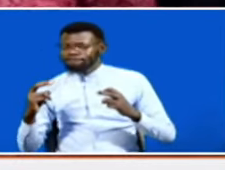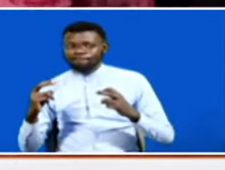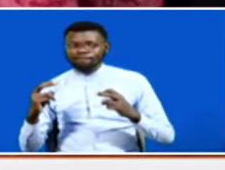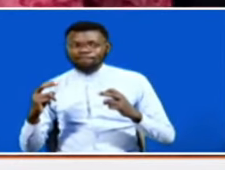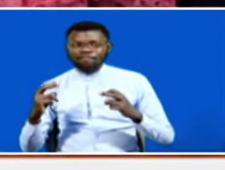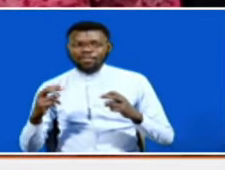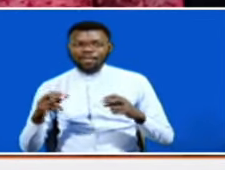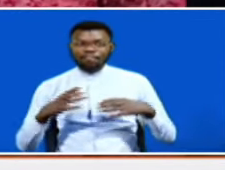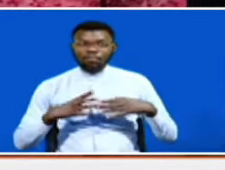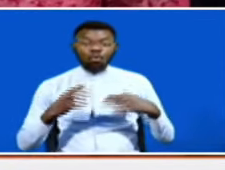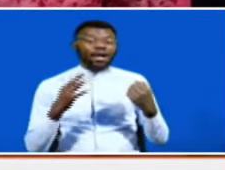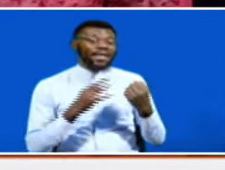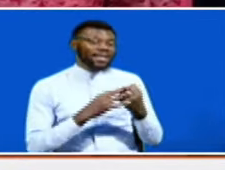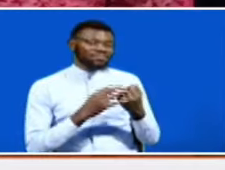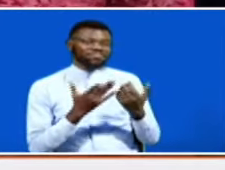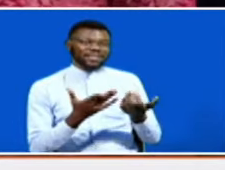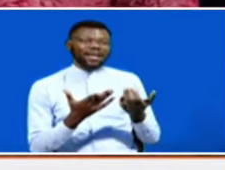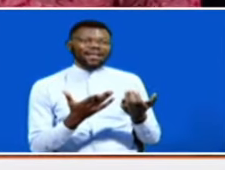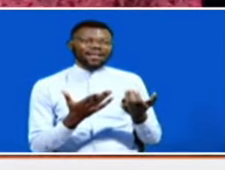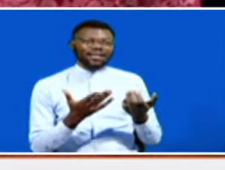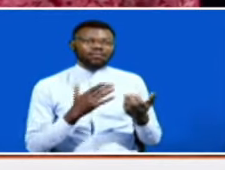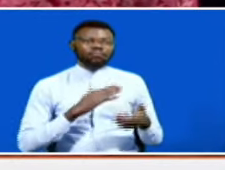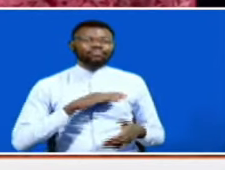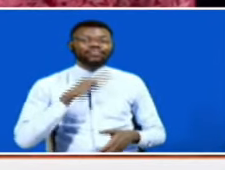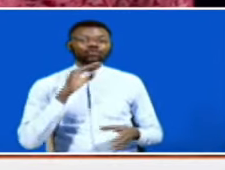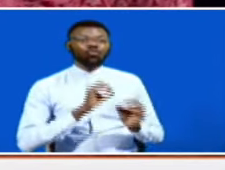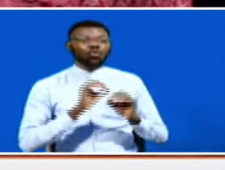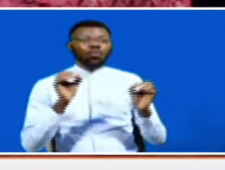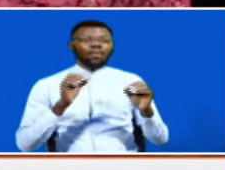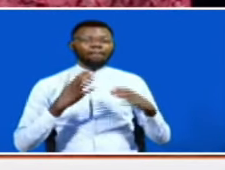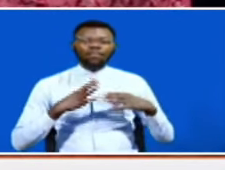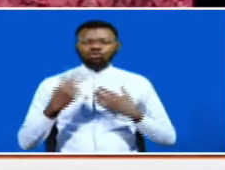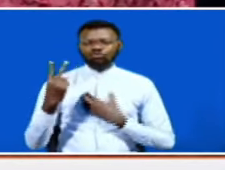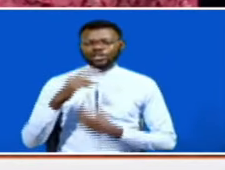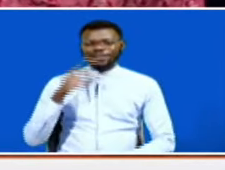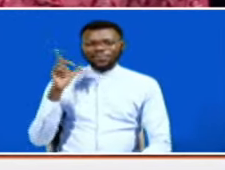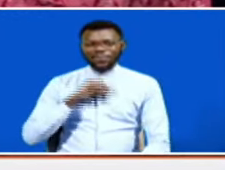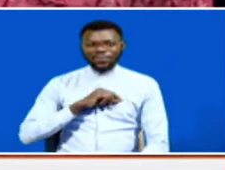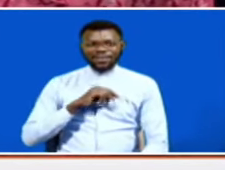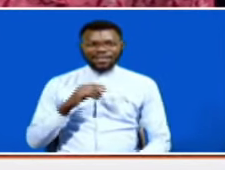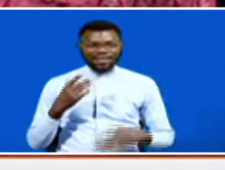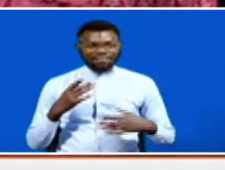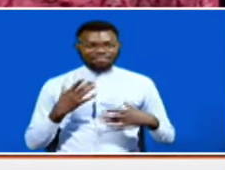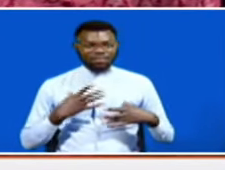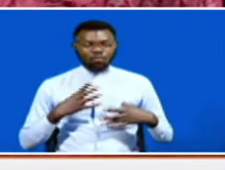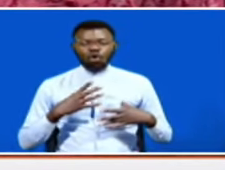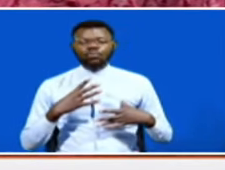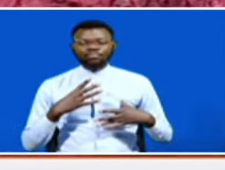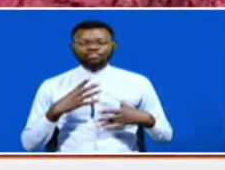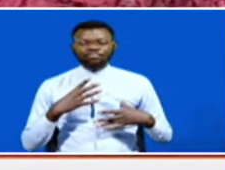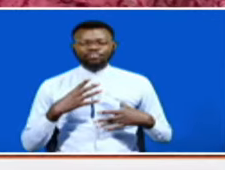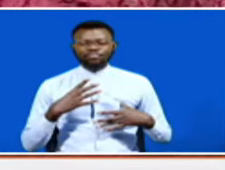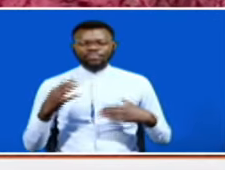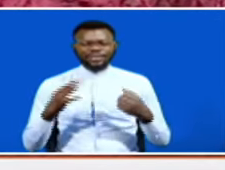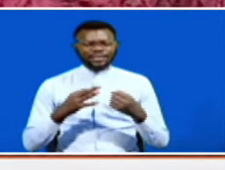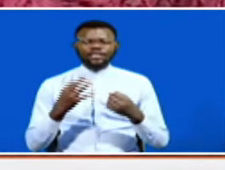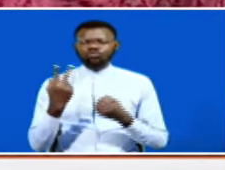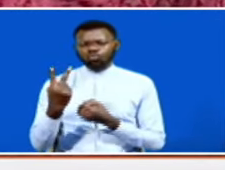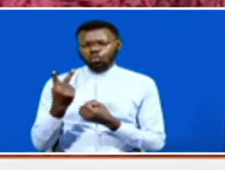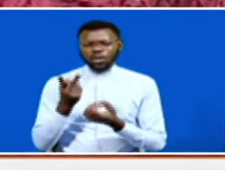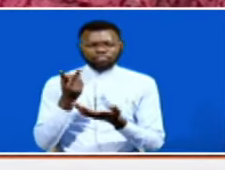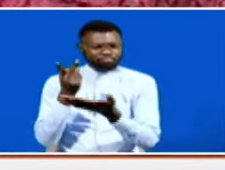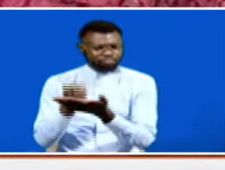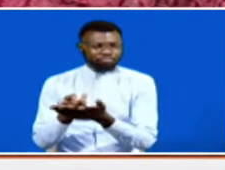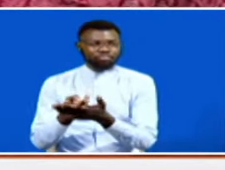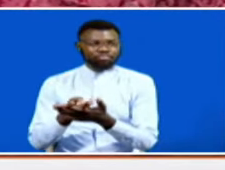and we had two casualties. So we have received two patients in ward 4, that is the female ward. And out of these two patients, one